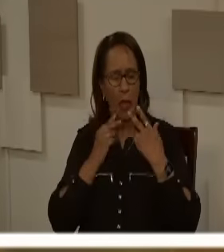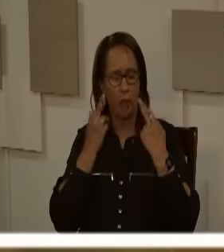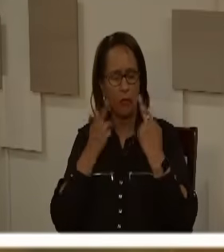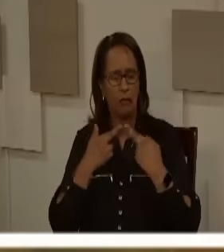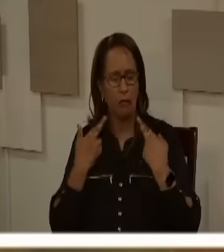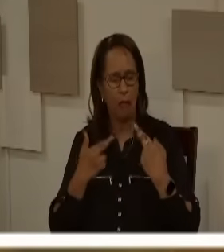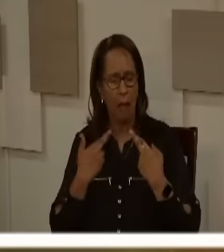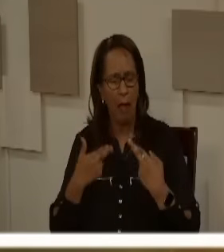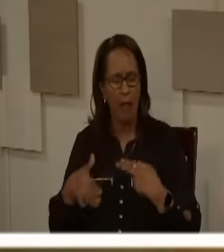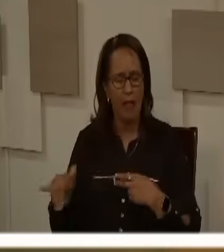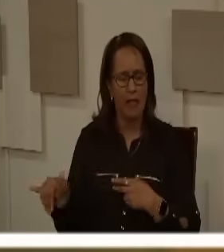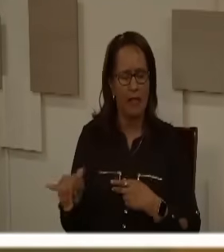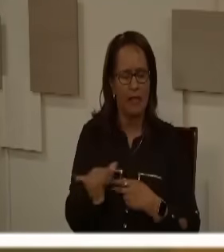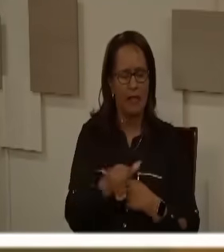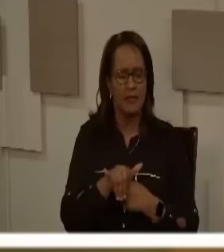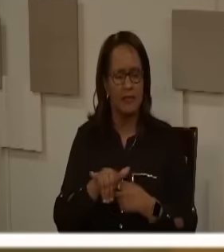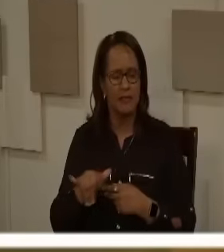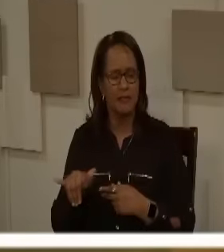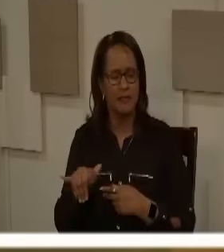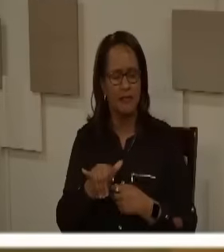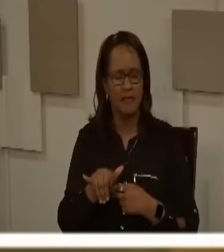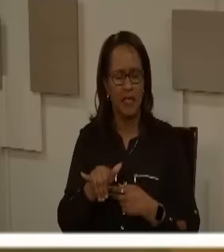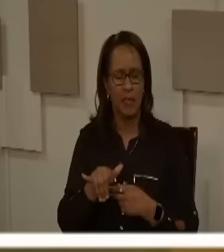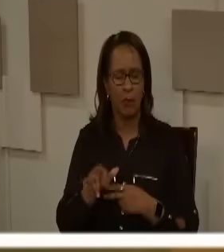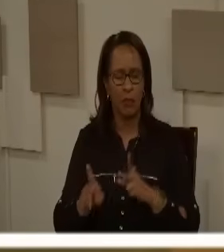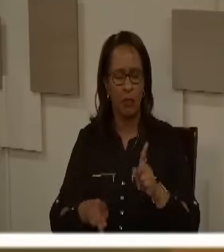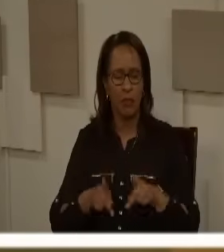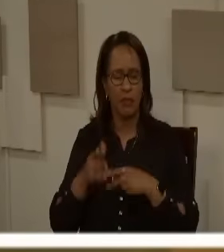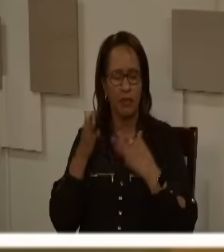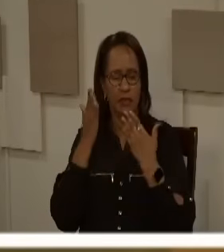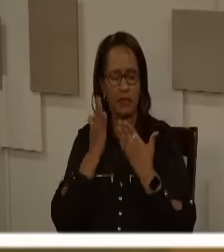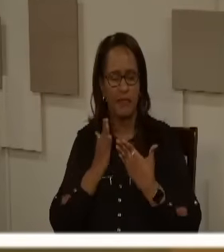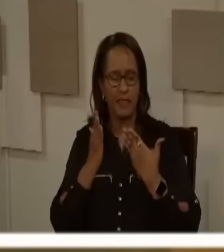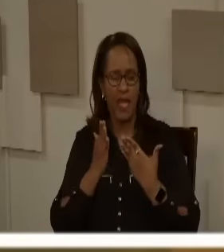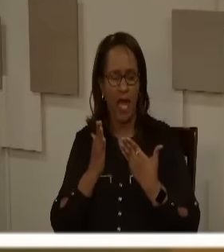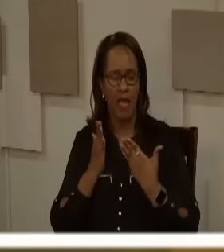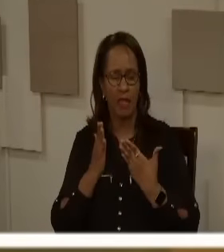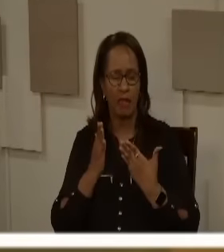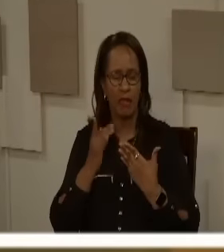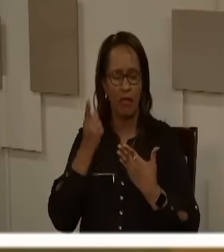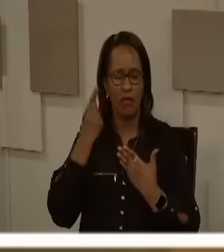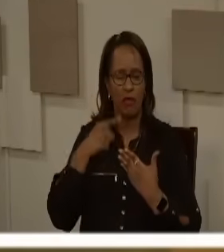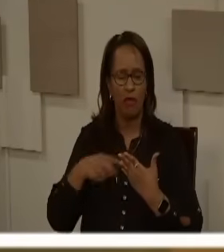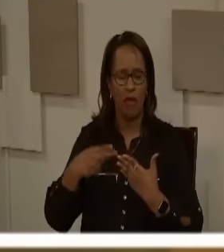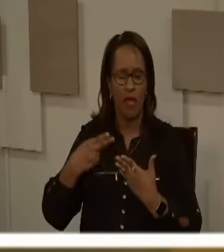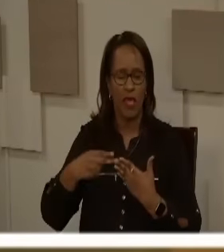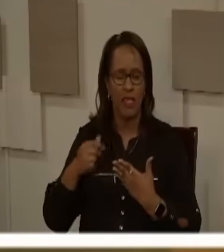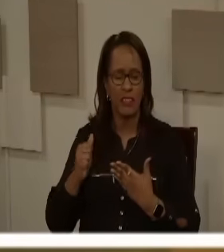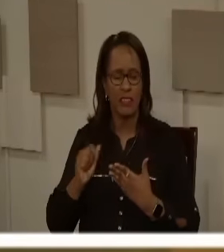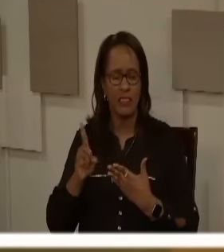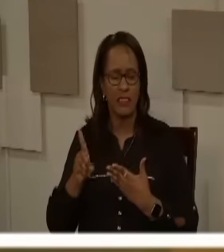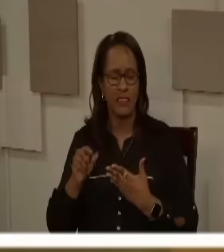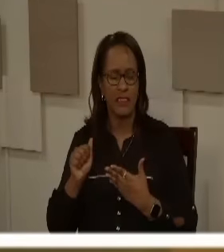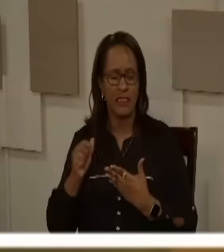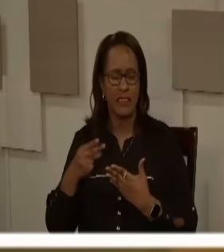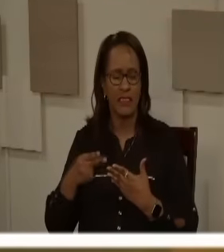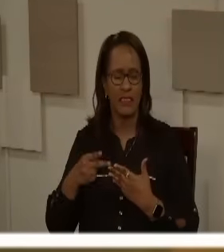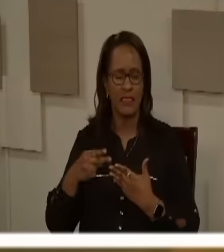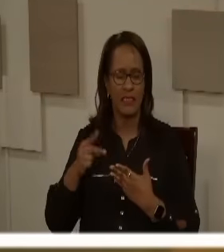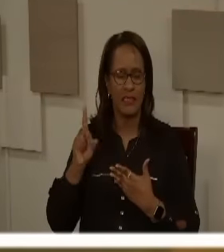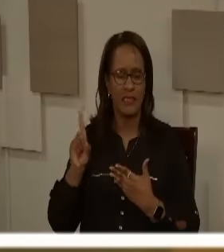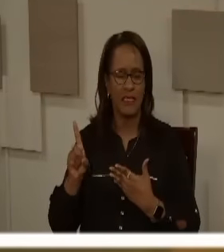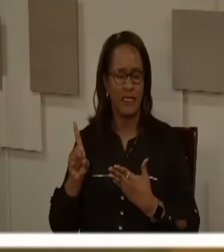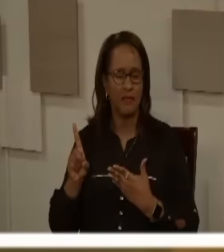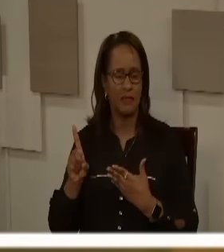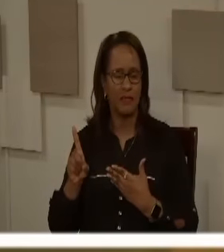Jerusalem for sin and iniquity. Cryptic. But now we could look back at this text and say,